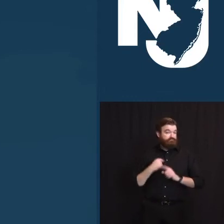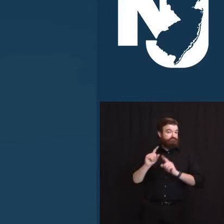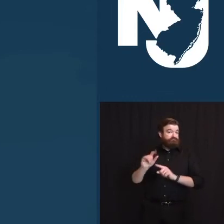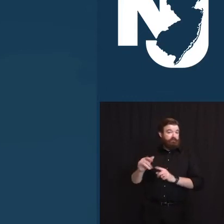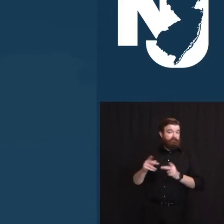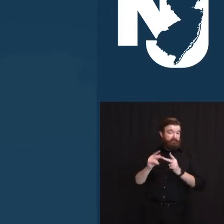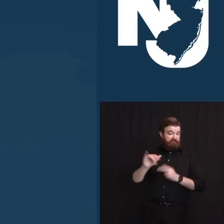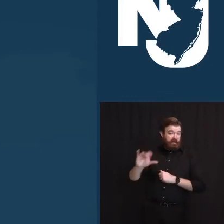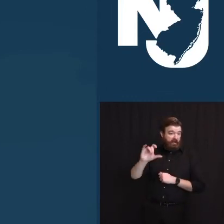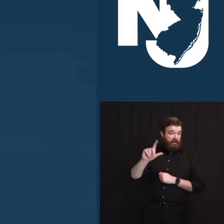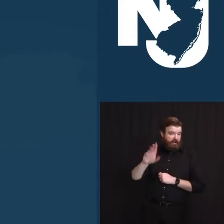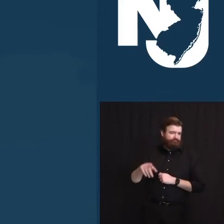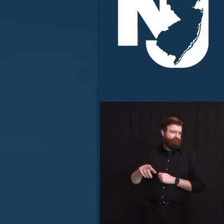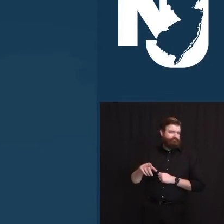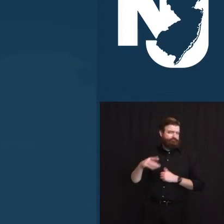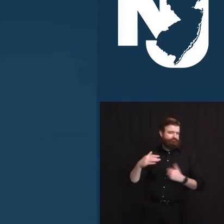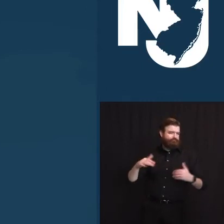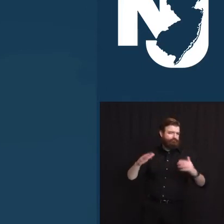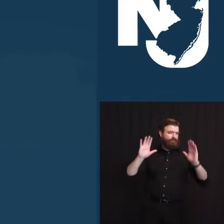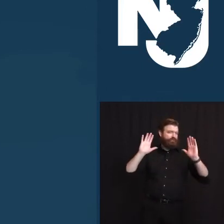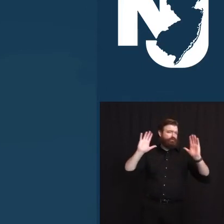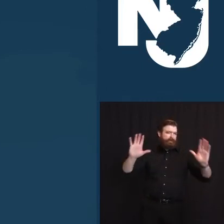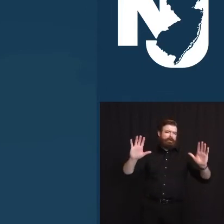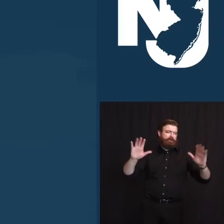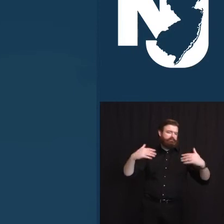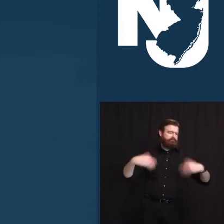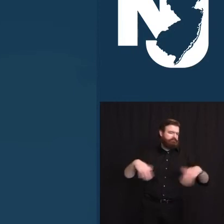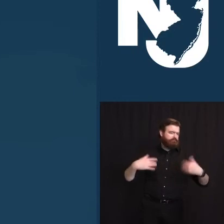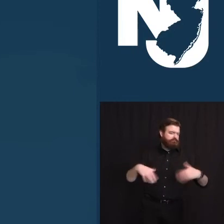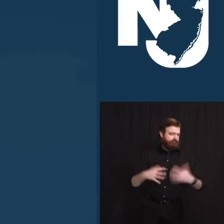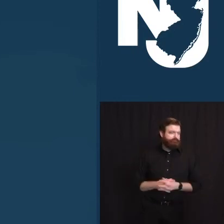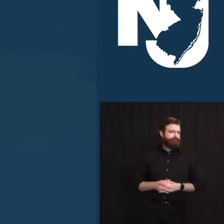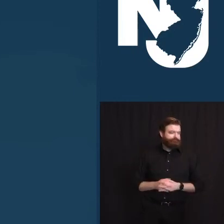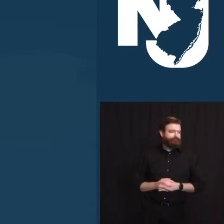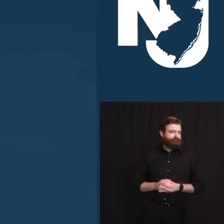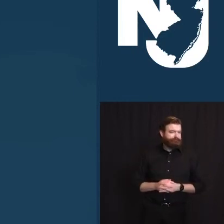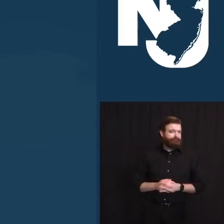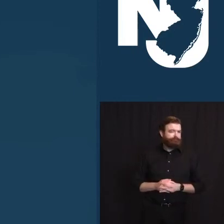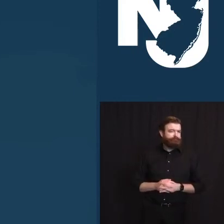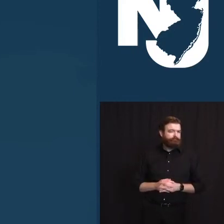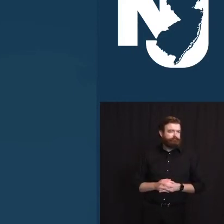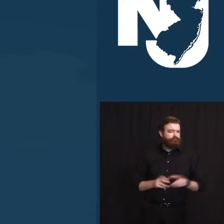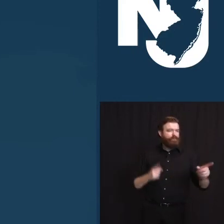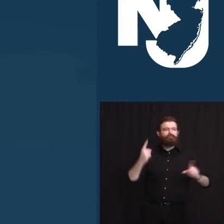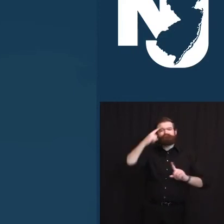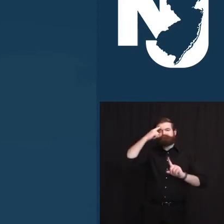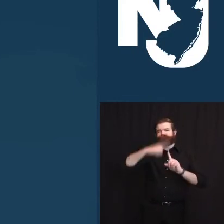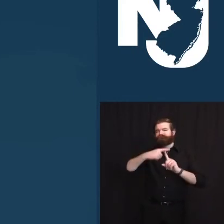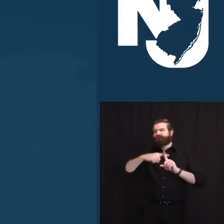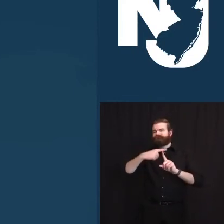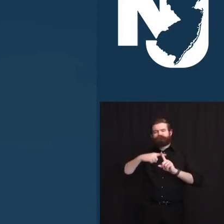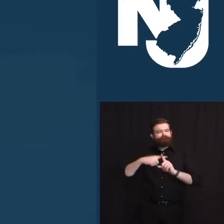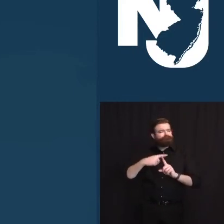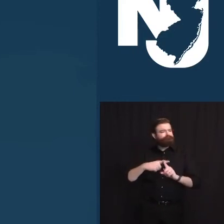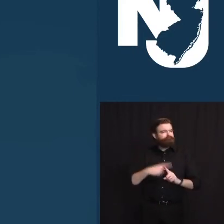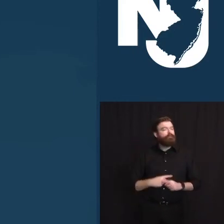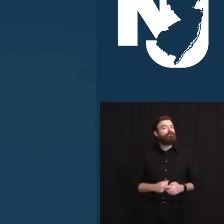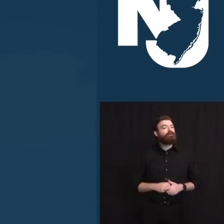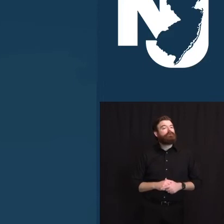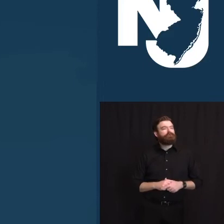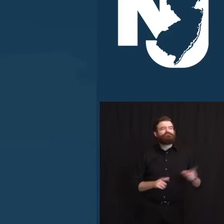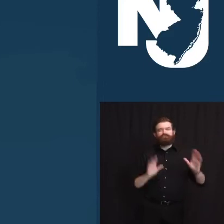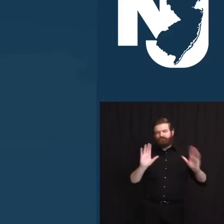behold. Tom was the kind of man who never had a bad word to say about anyone, and of whom no one had a bad word to say.